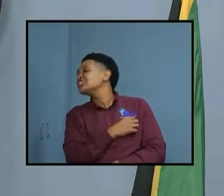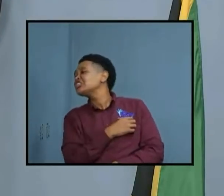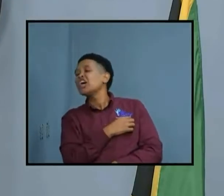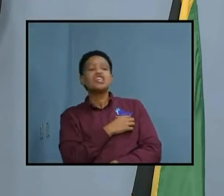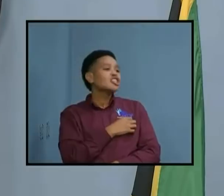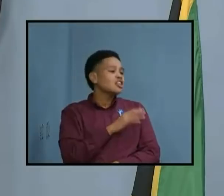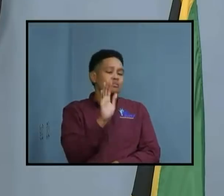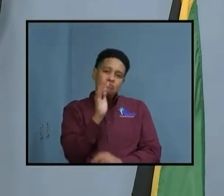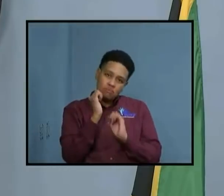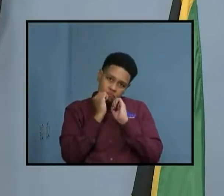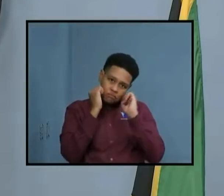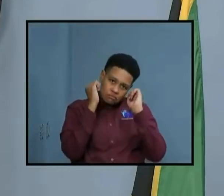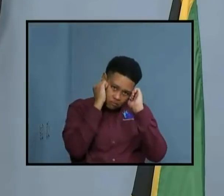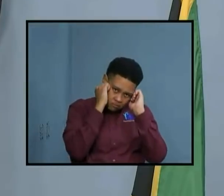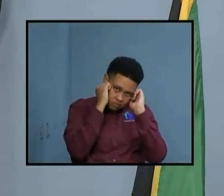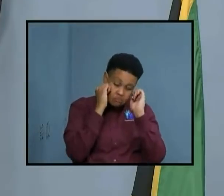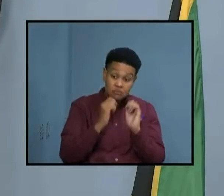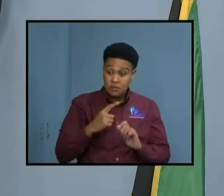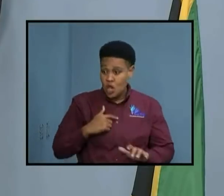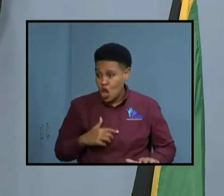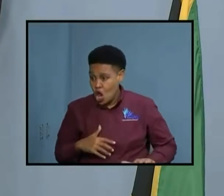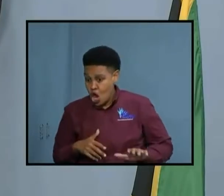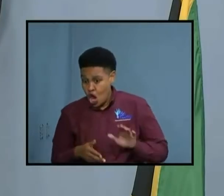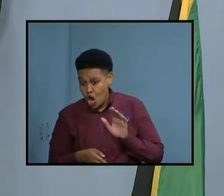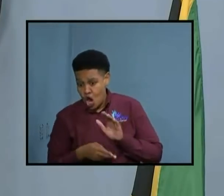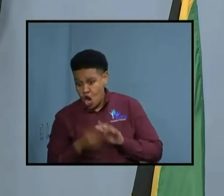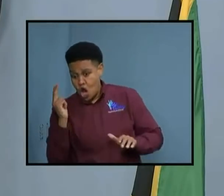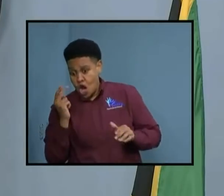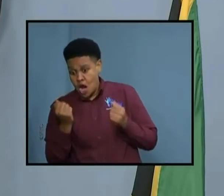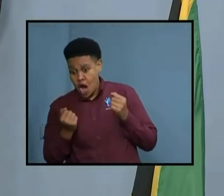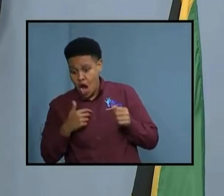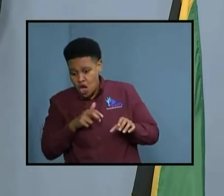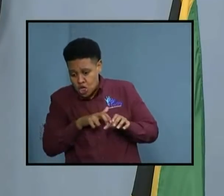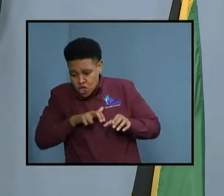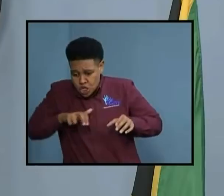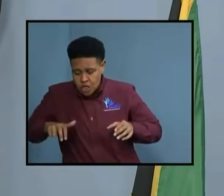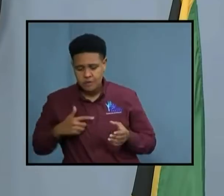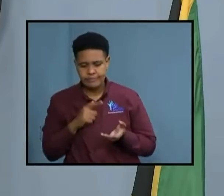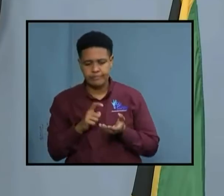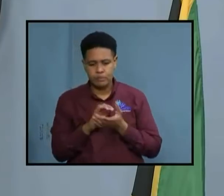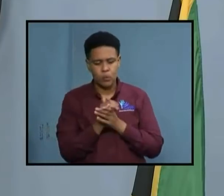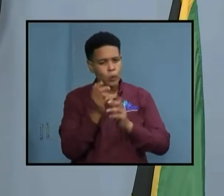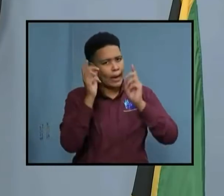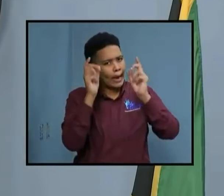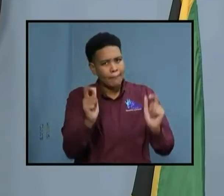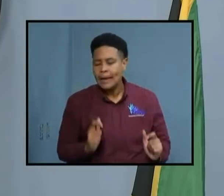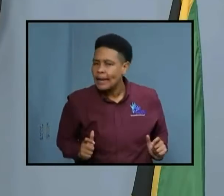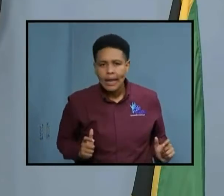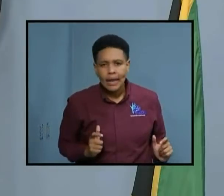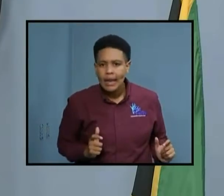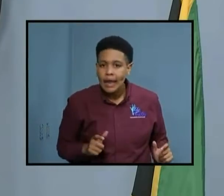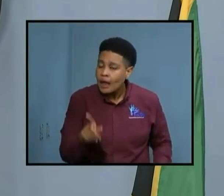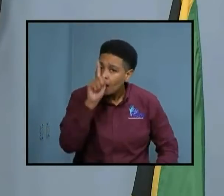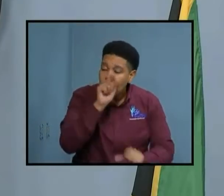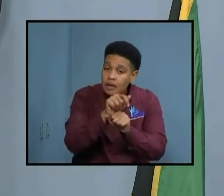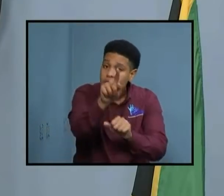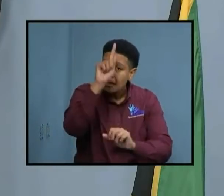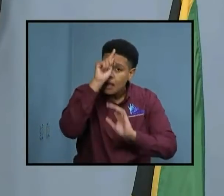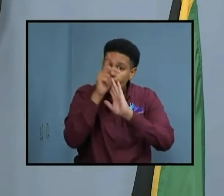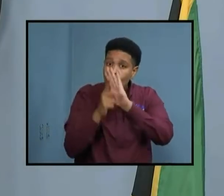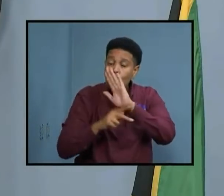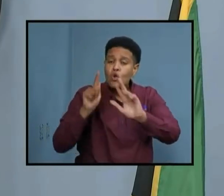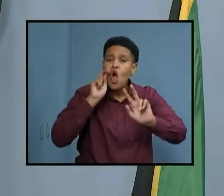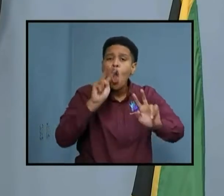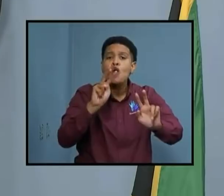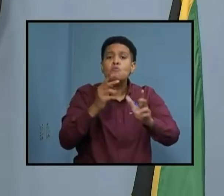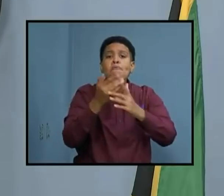hands immediately after you exit the vehicle. I also remind you to make sure that the protocols are being observed